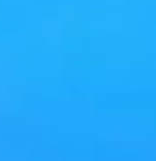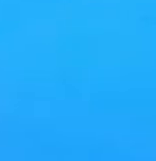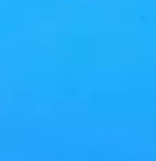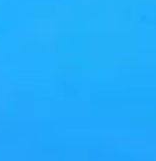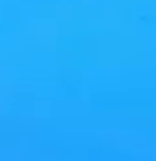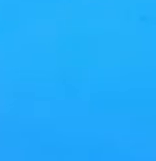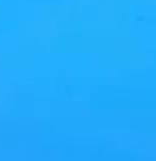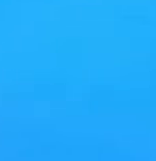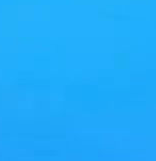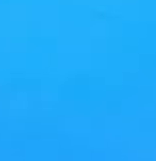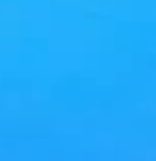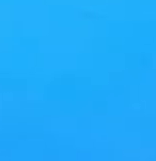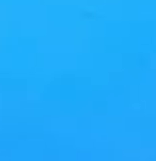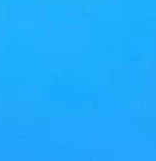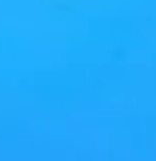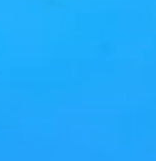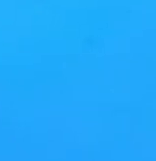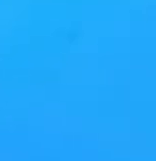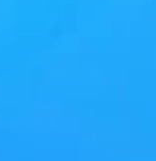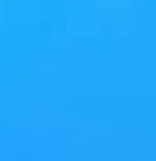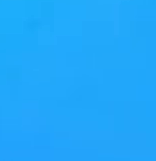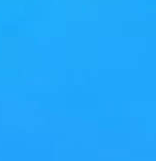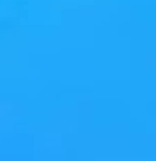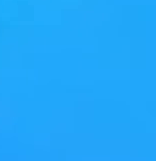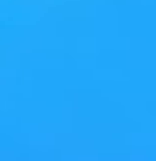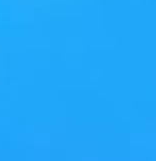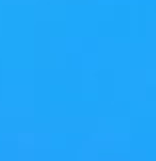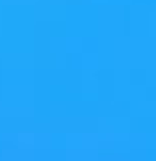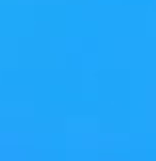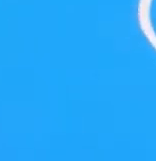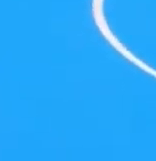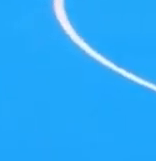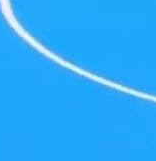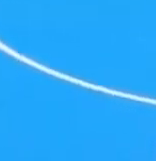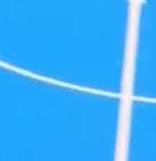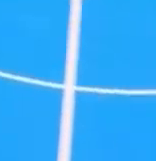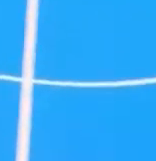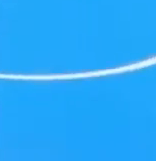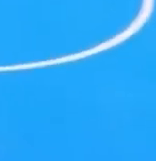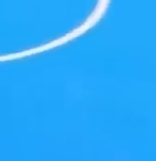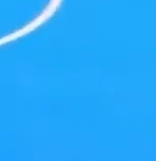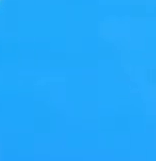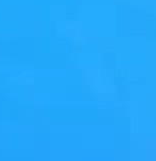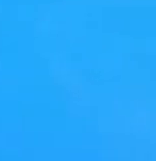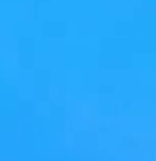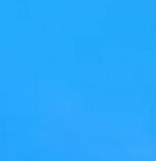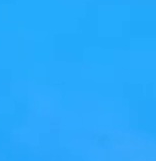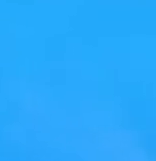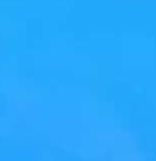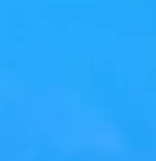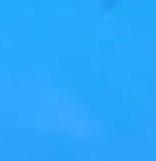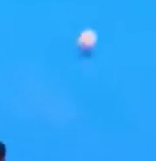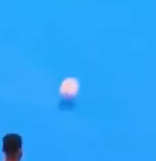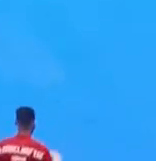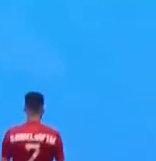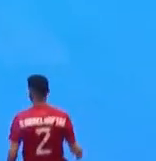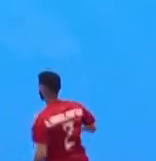marking working nearly to good effect there. They have to clear again, and Libya play back to the